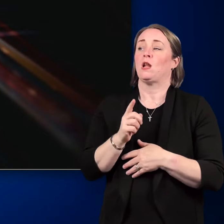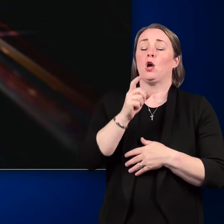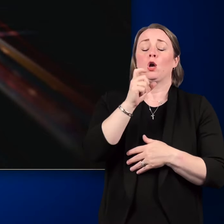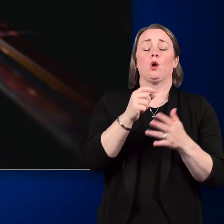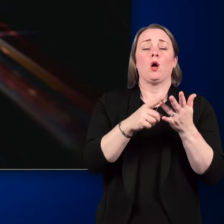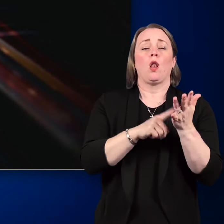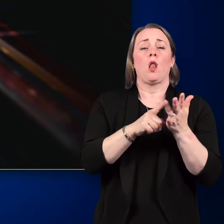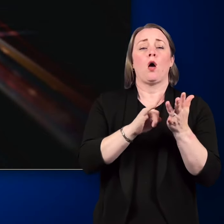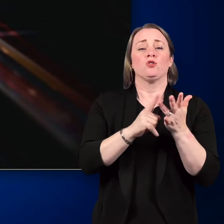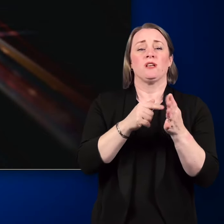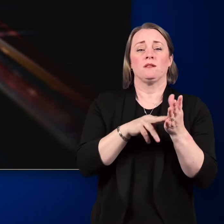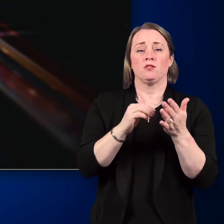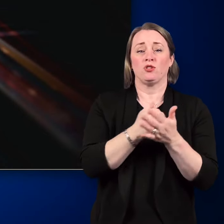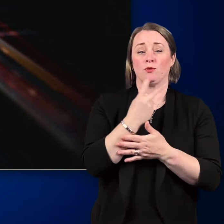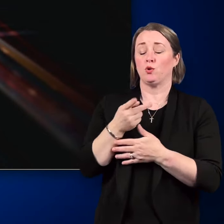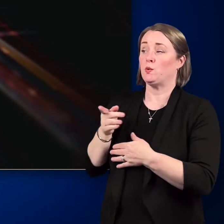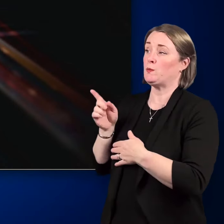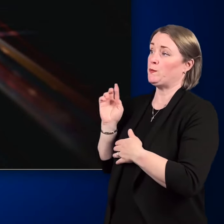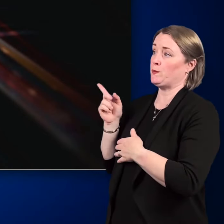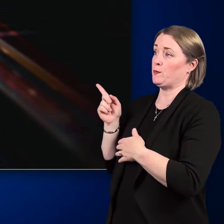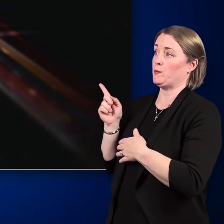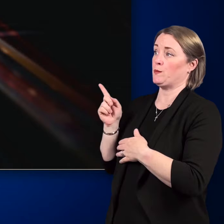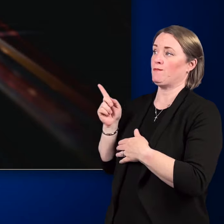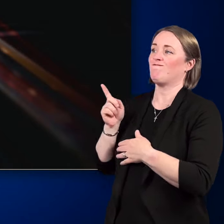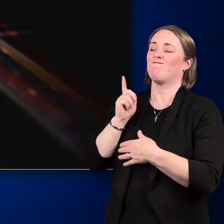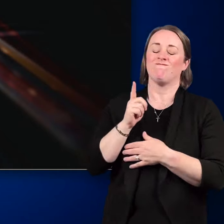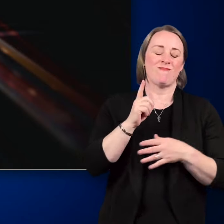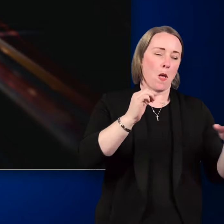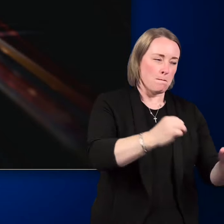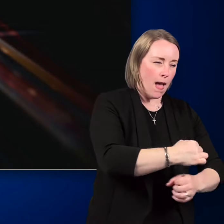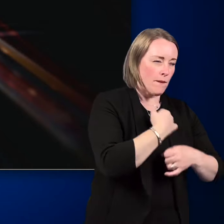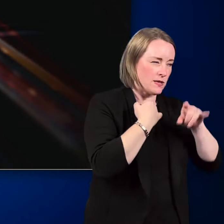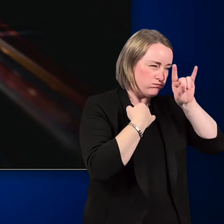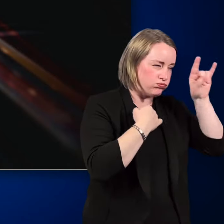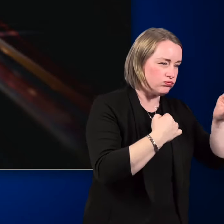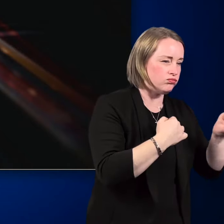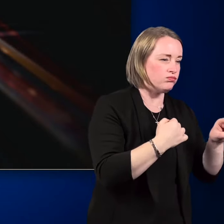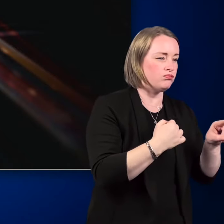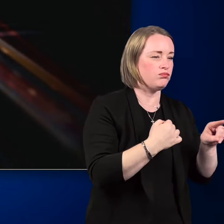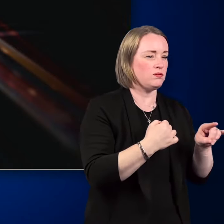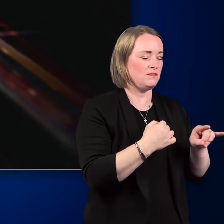It says, having disarmed the powers and authorities, he made a